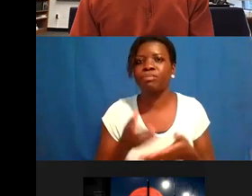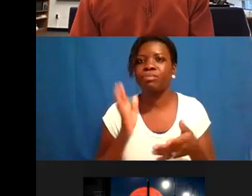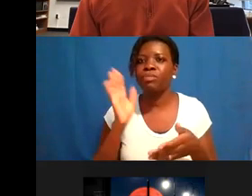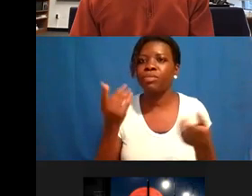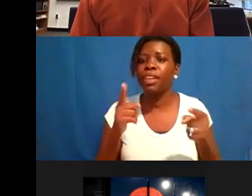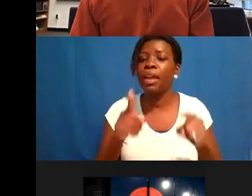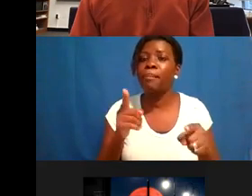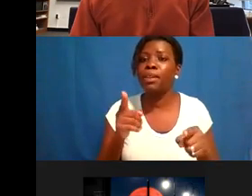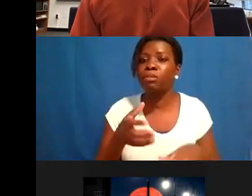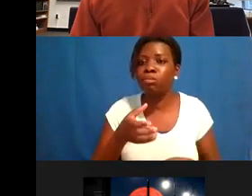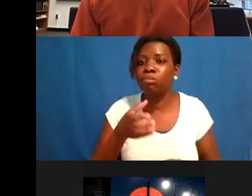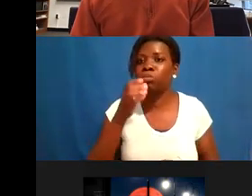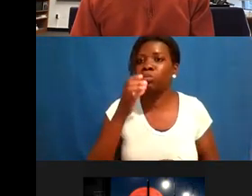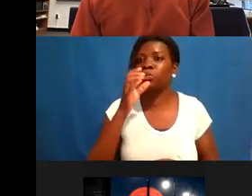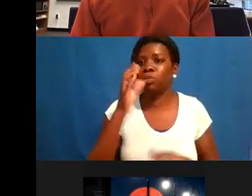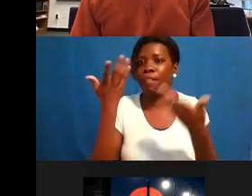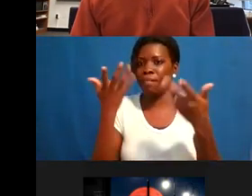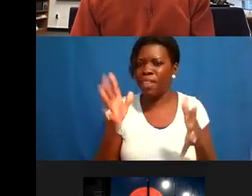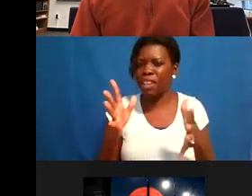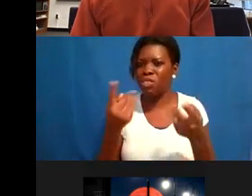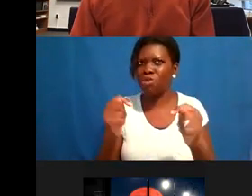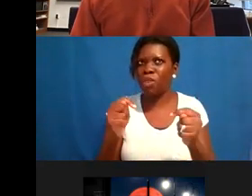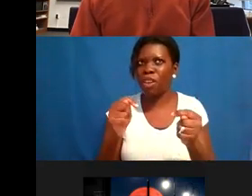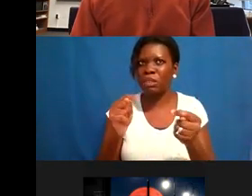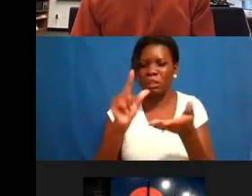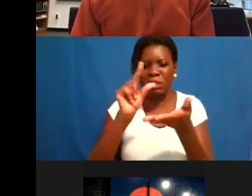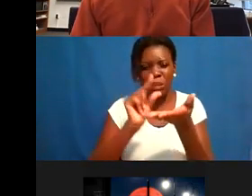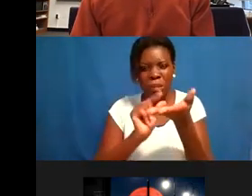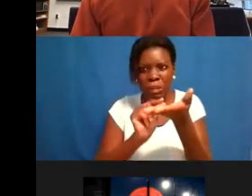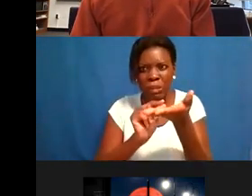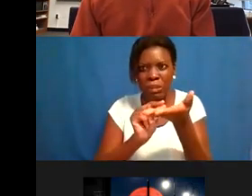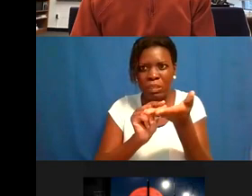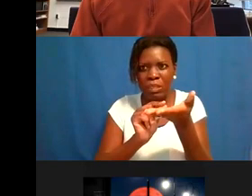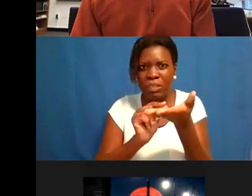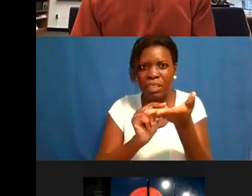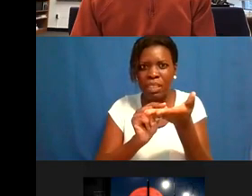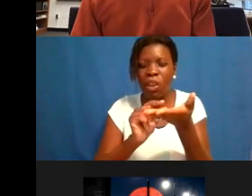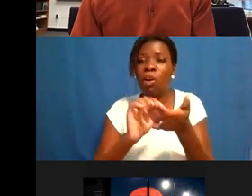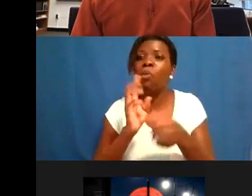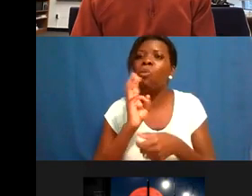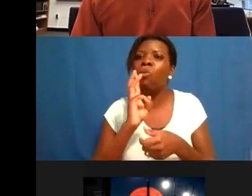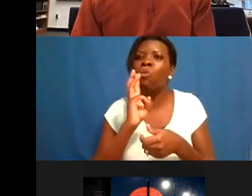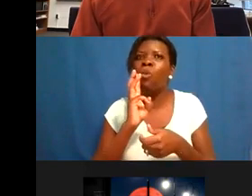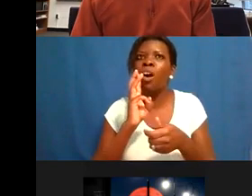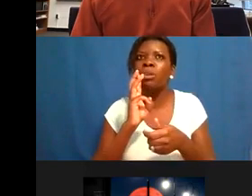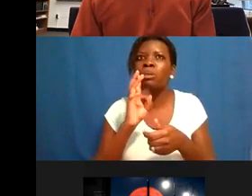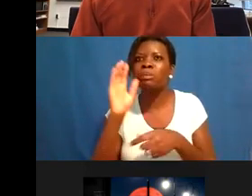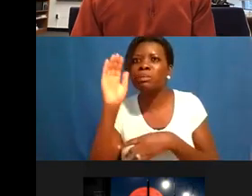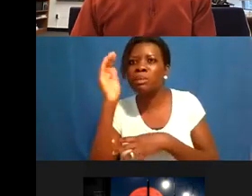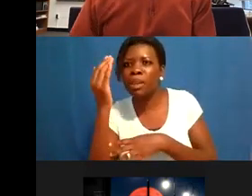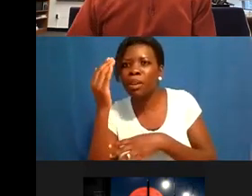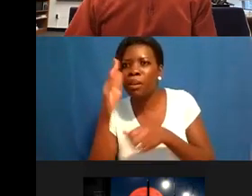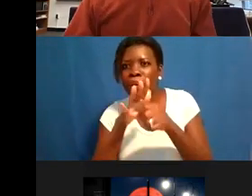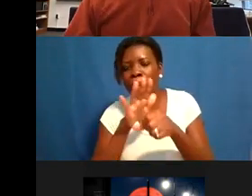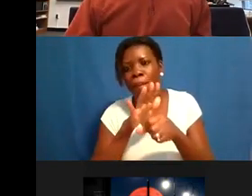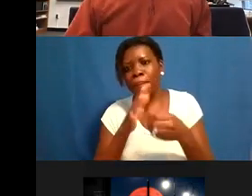holiday drink and you're trying to get to the last bit left at the bottom? How does the water appear on your almost empty cup?